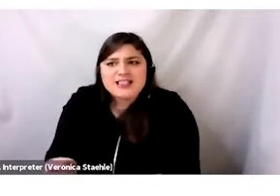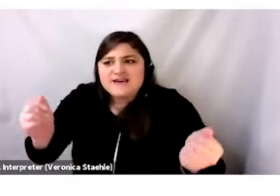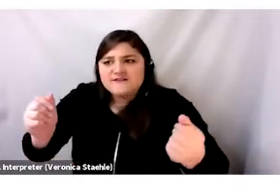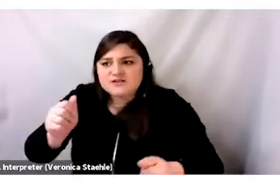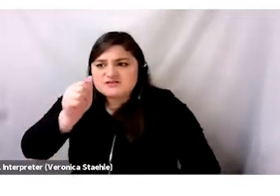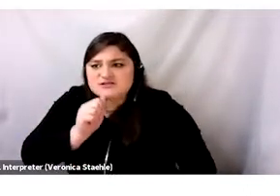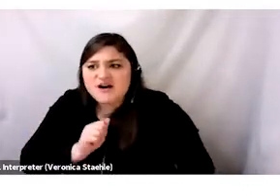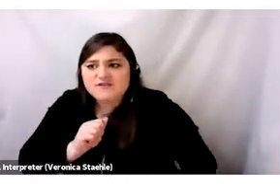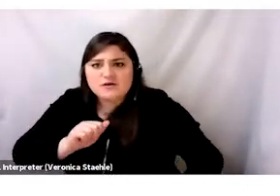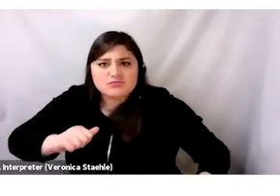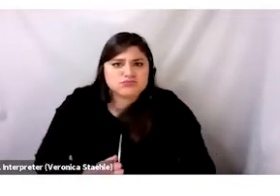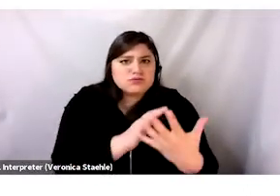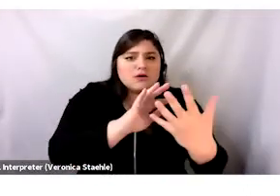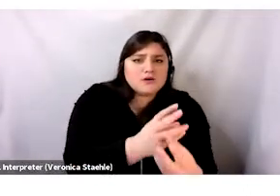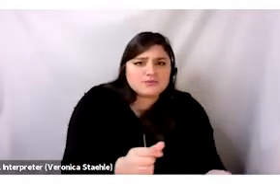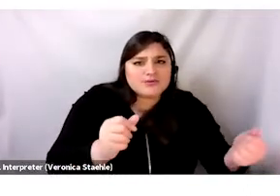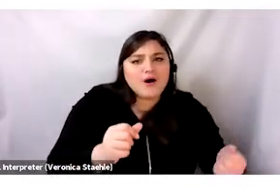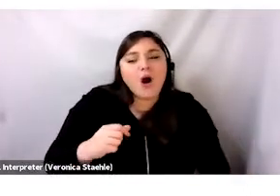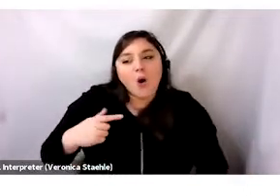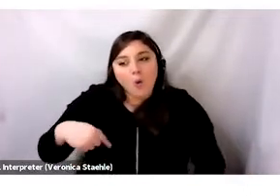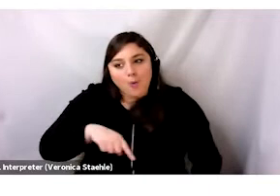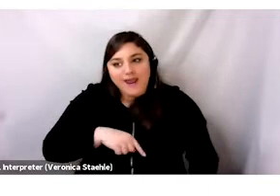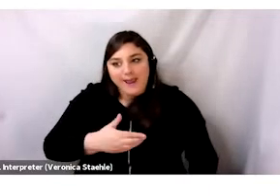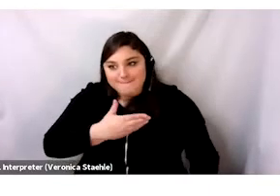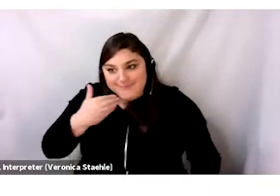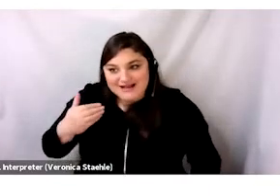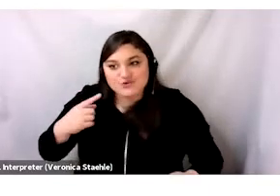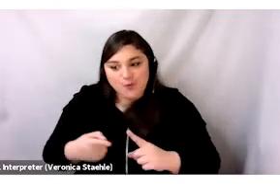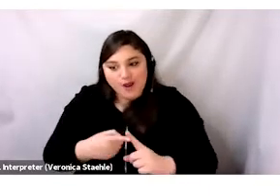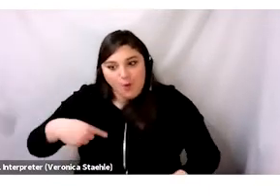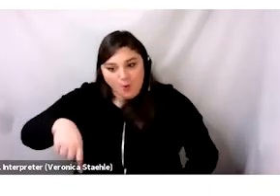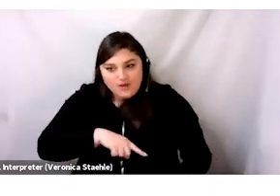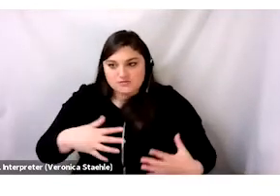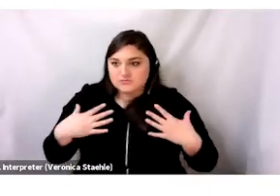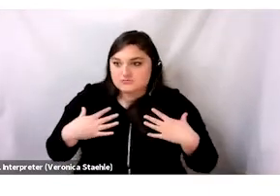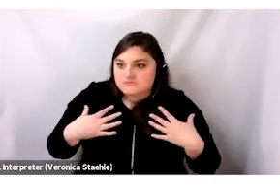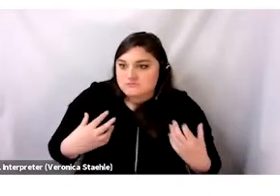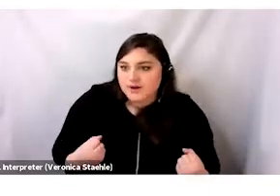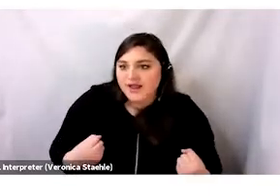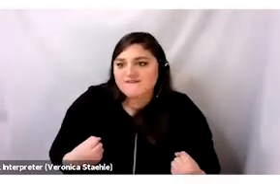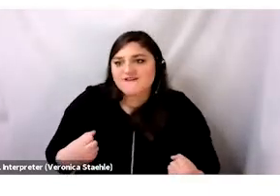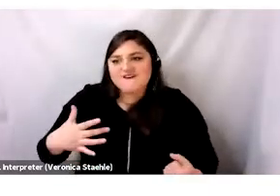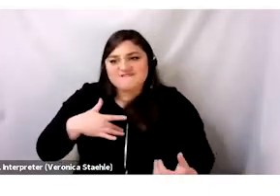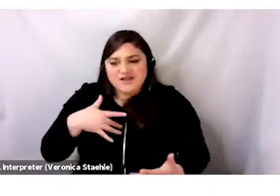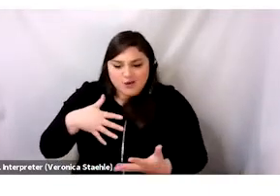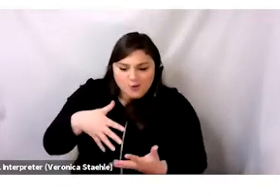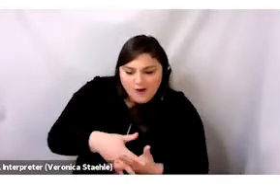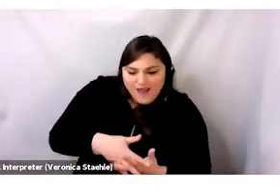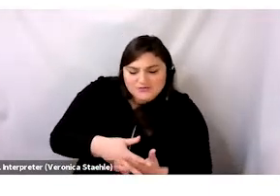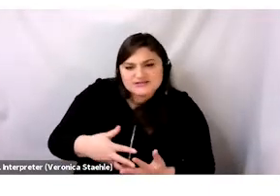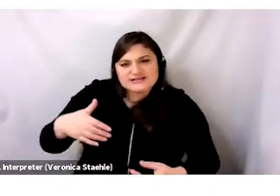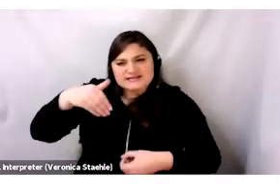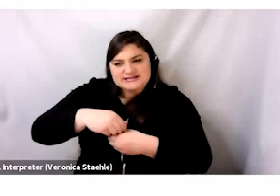is stronger when we are well rested, well nourished, grounded, and living in balance with